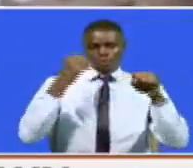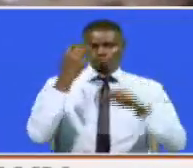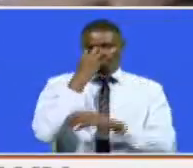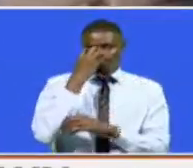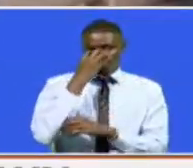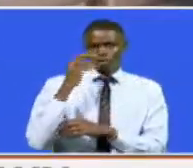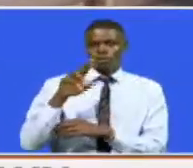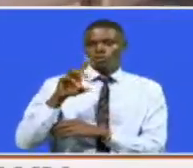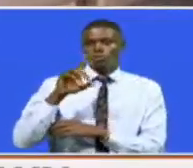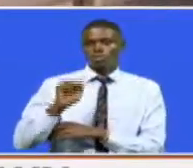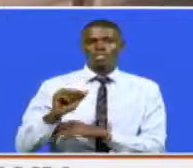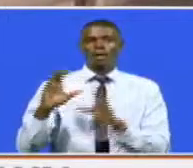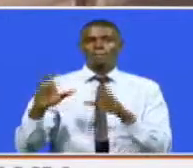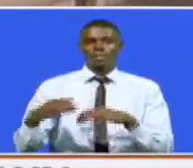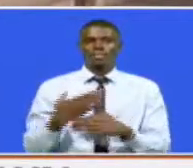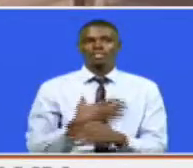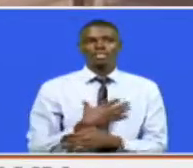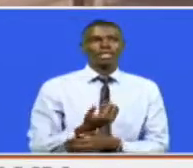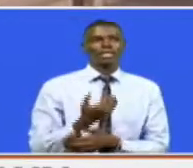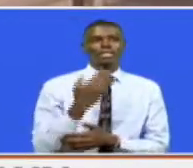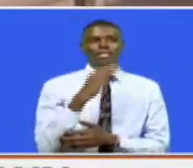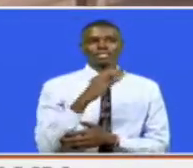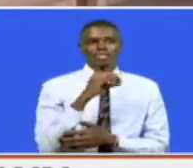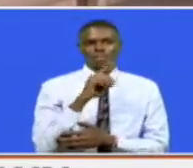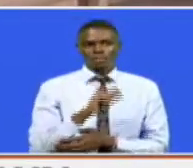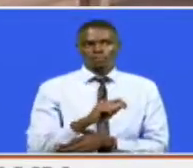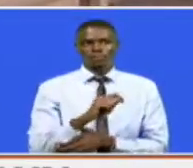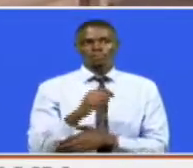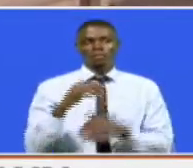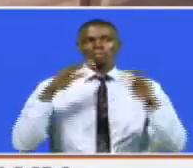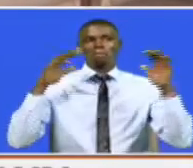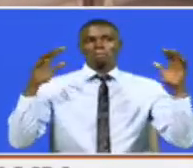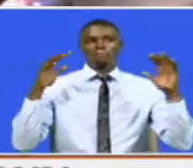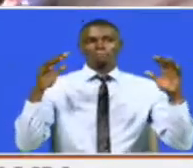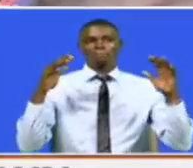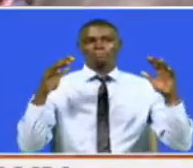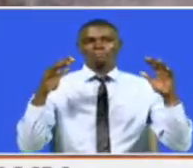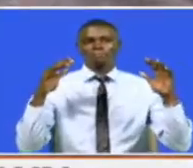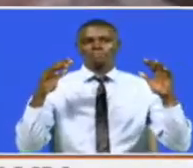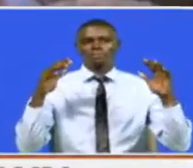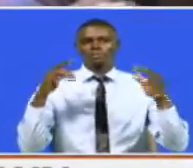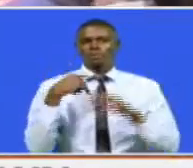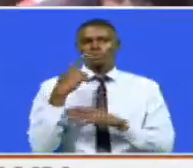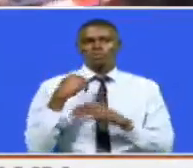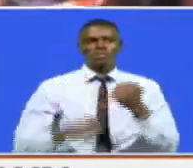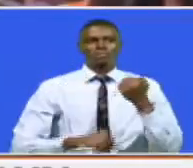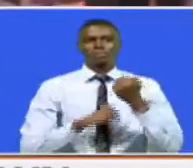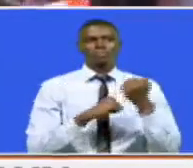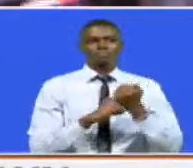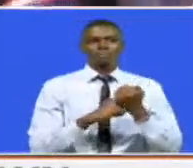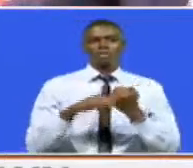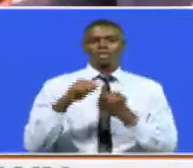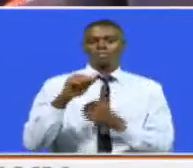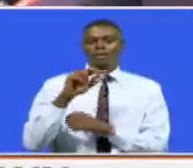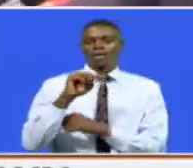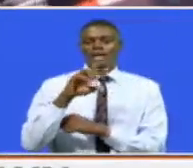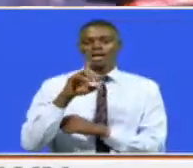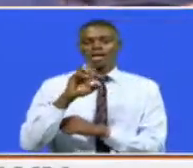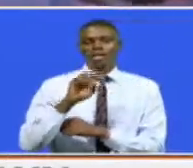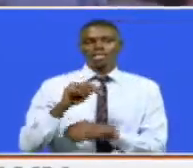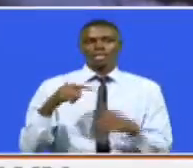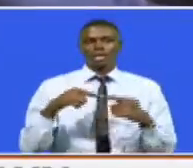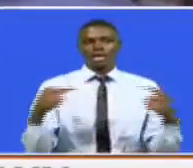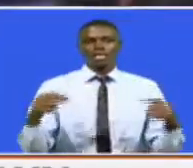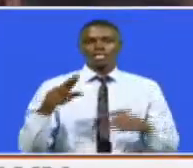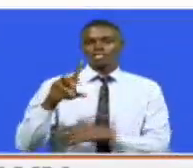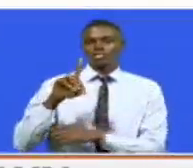Ruto's UDA party and Ali Roba's UDM, pitting Major De Komalim, who is backed by Defence CS Aden Duale, against